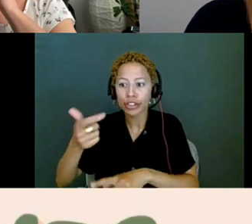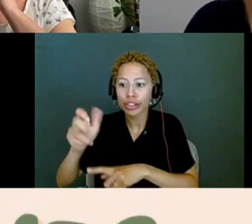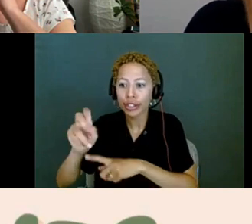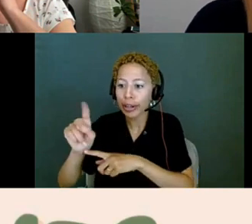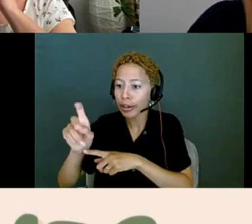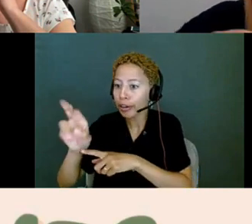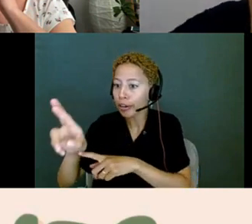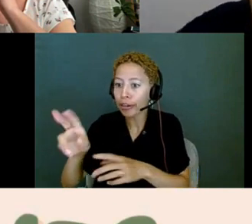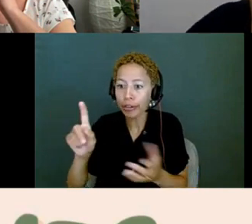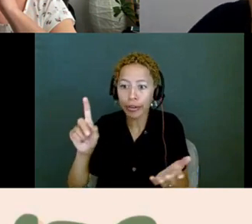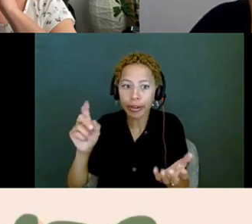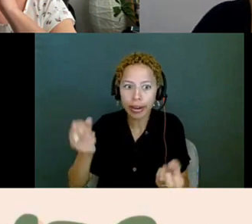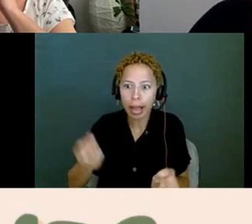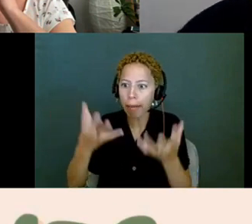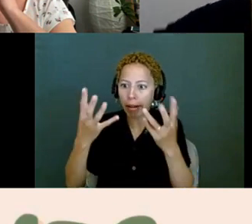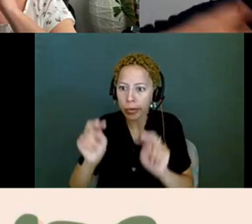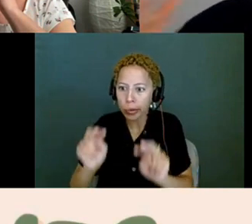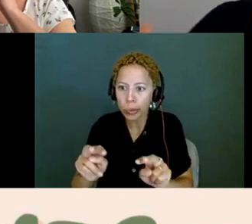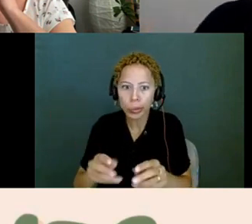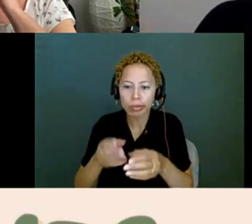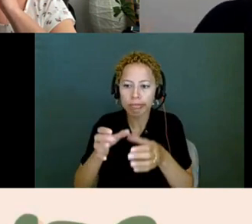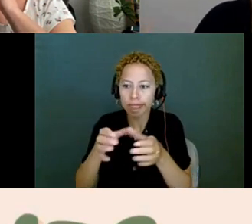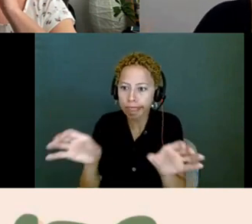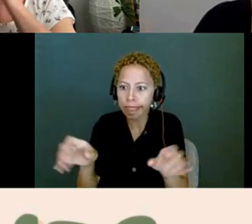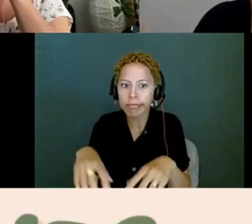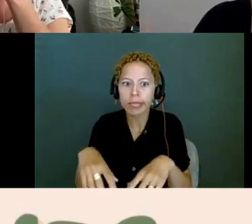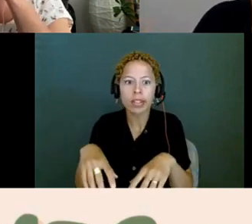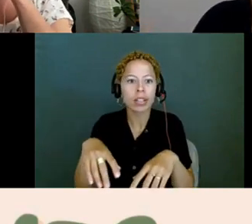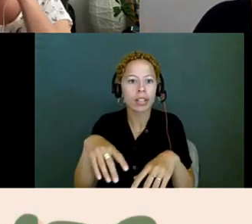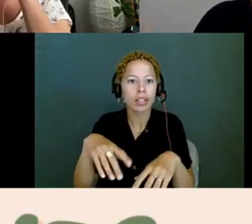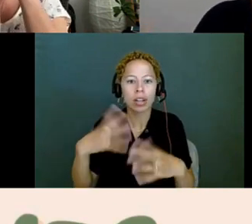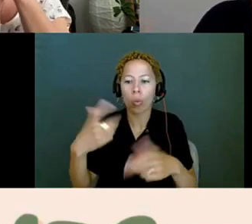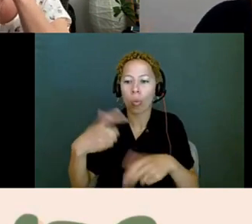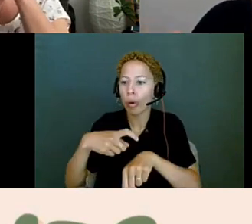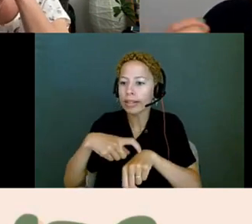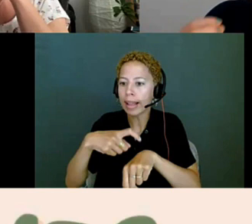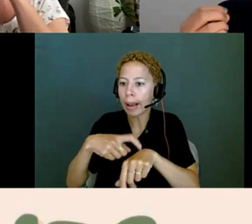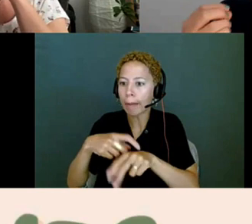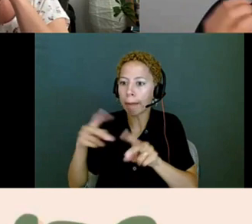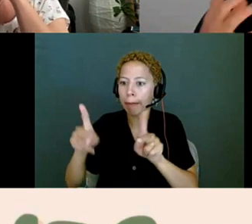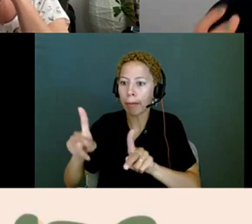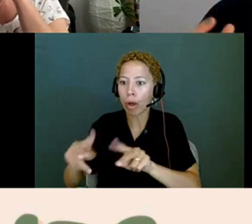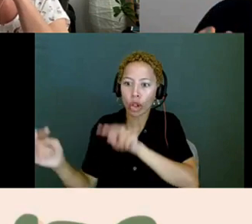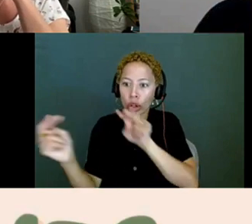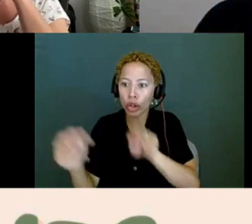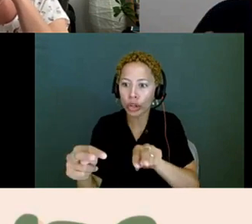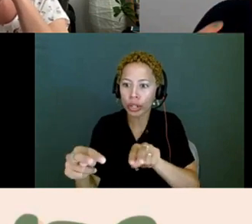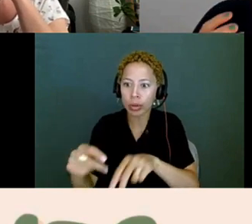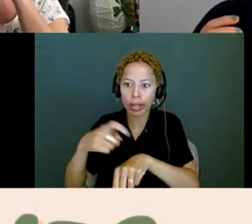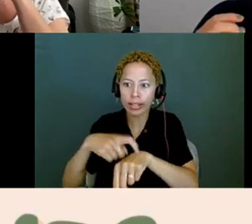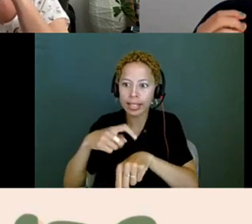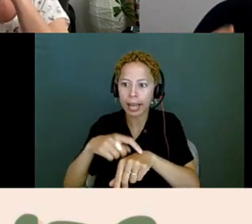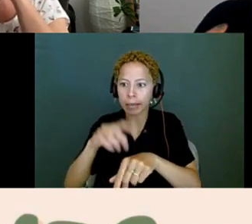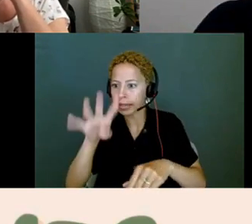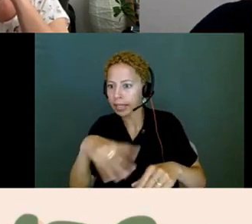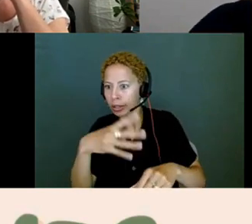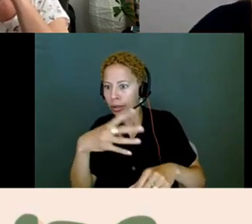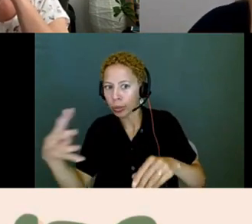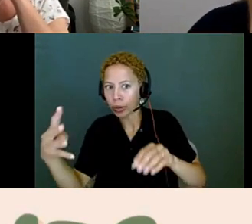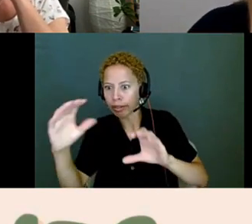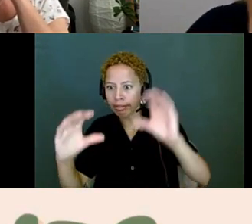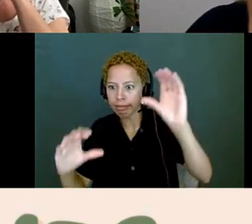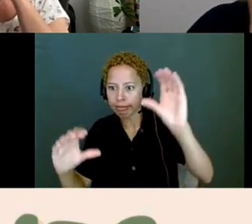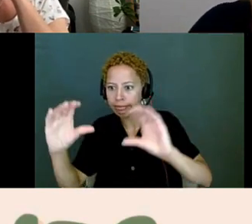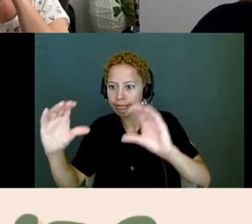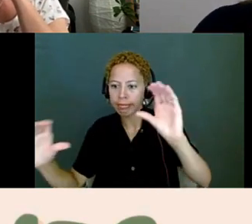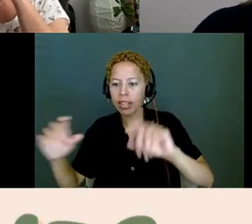it, what time most people were looking at your advertisement. Like there's so many things that you can dive into